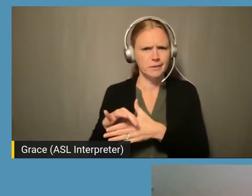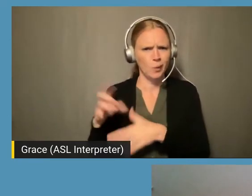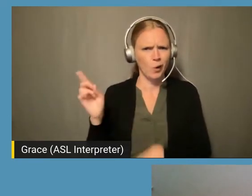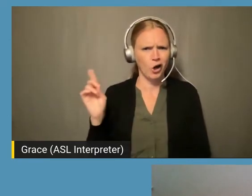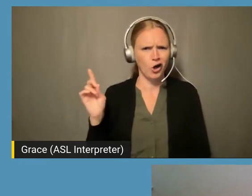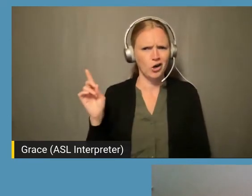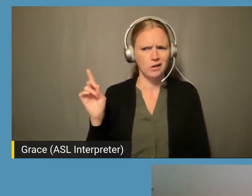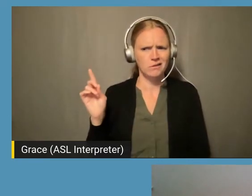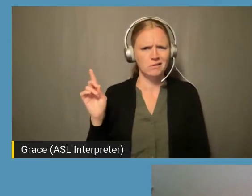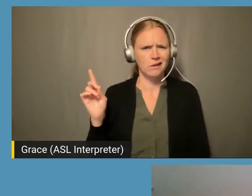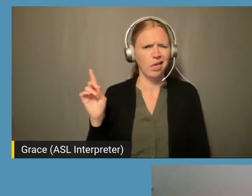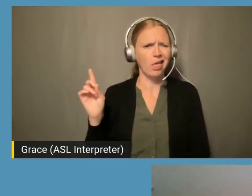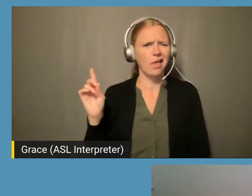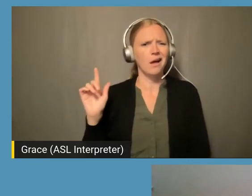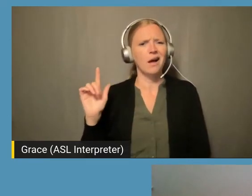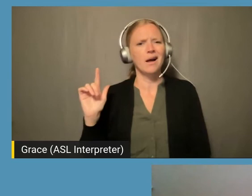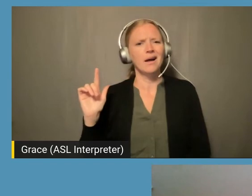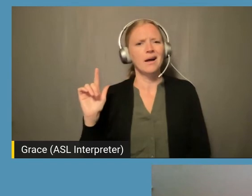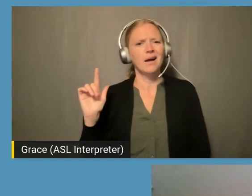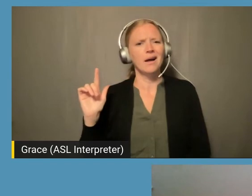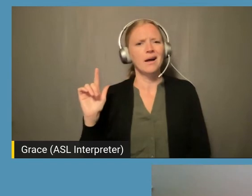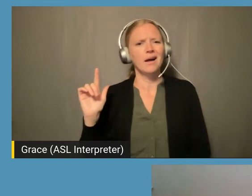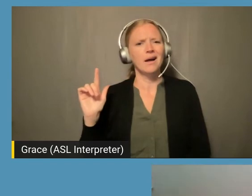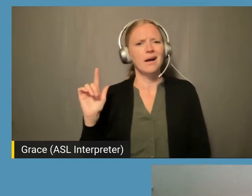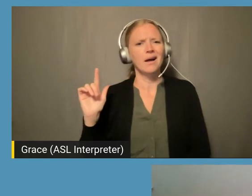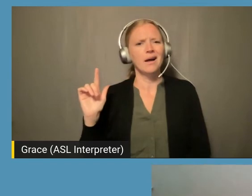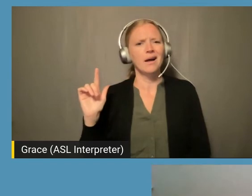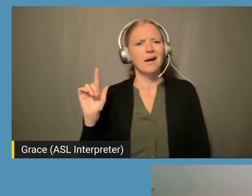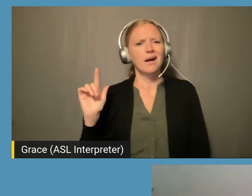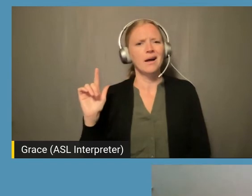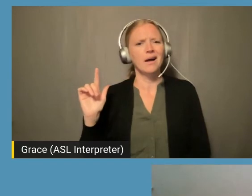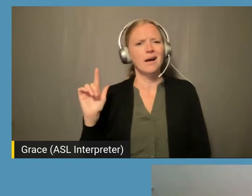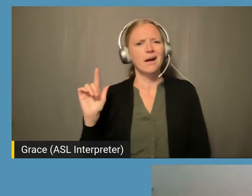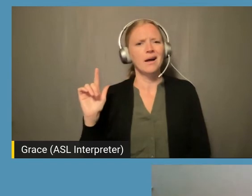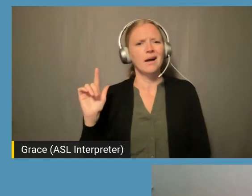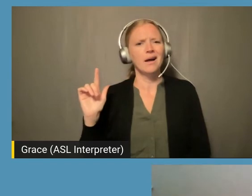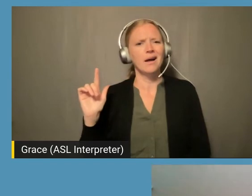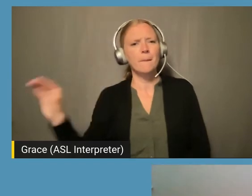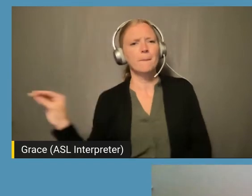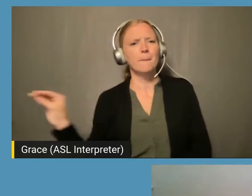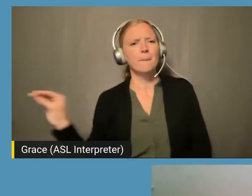the design rather than vice versa. And I think